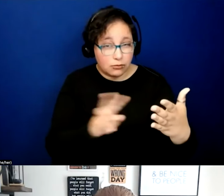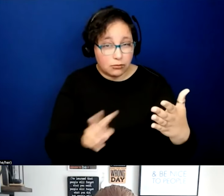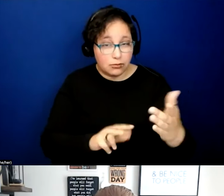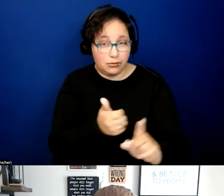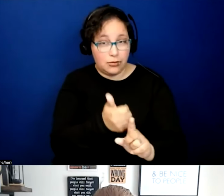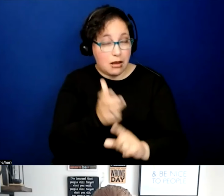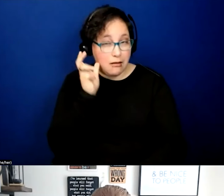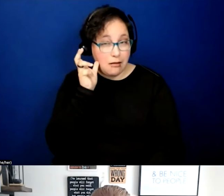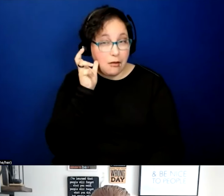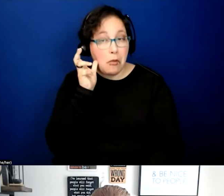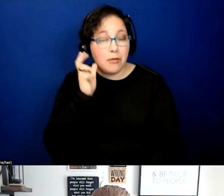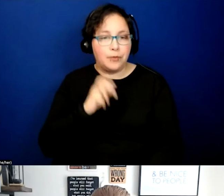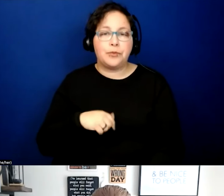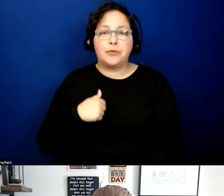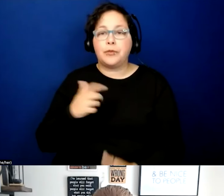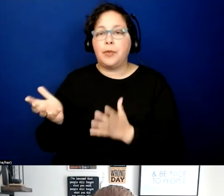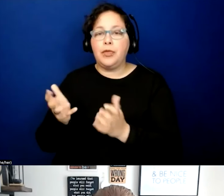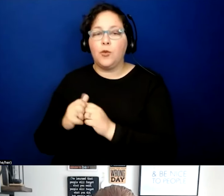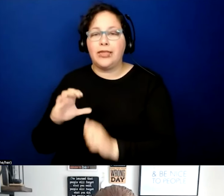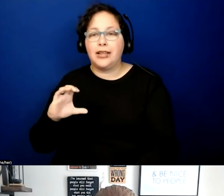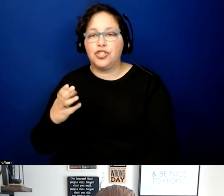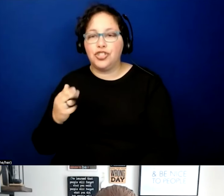Public Libraries in Clare,